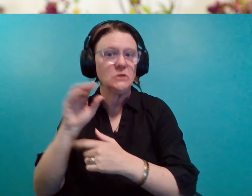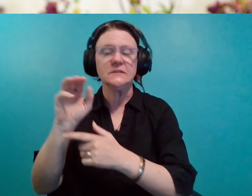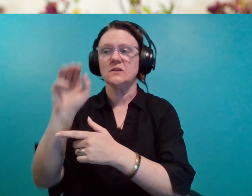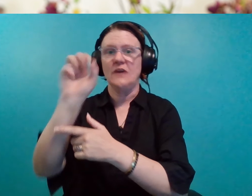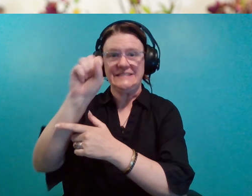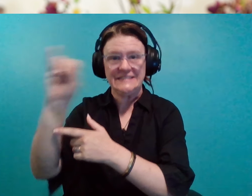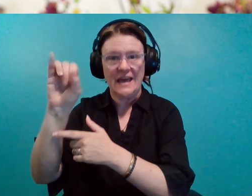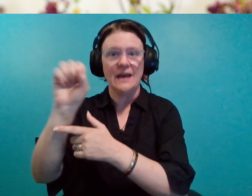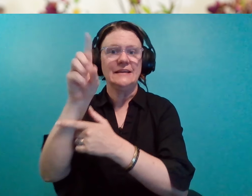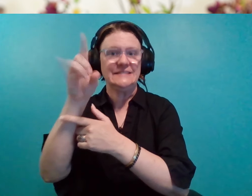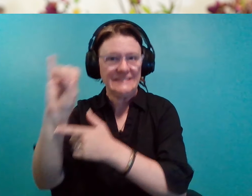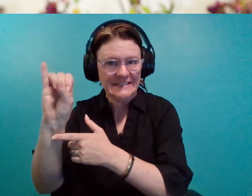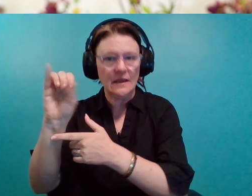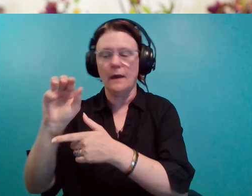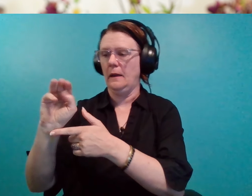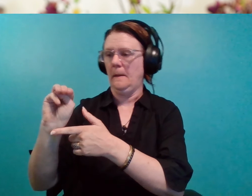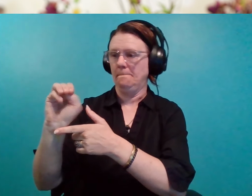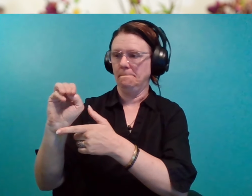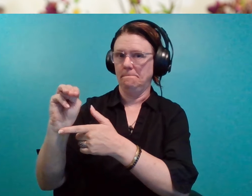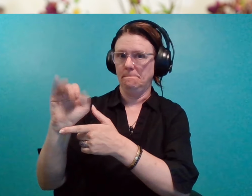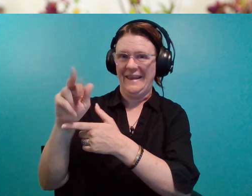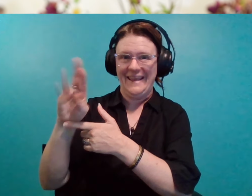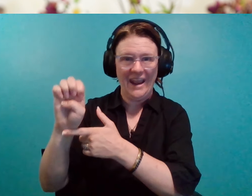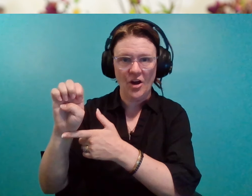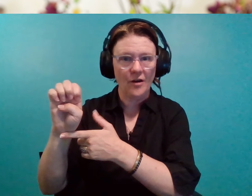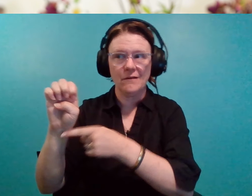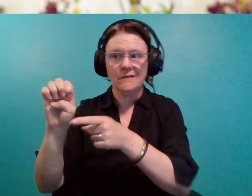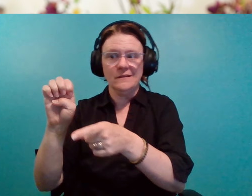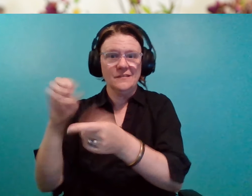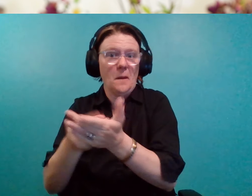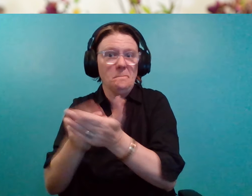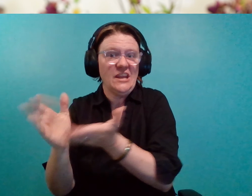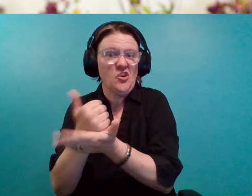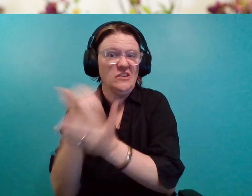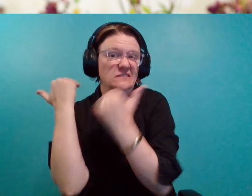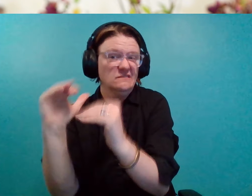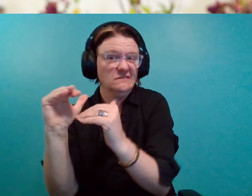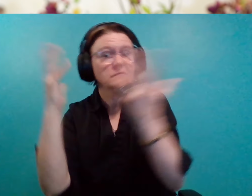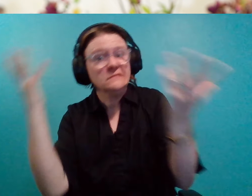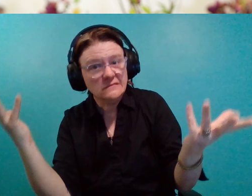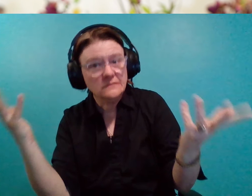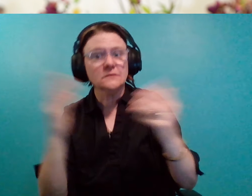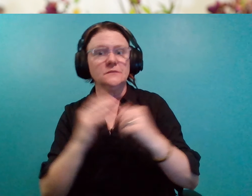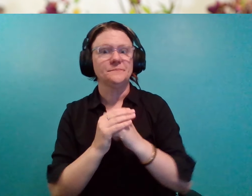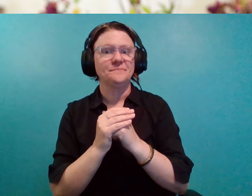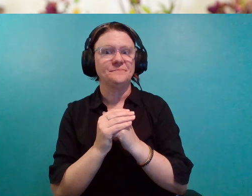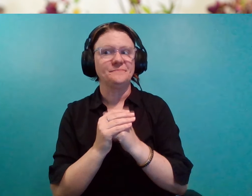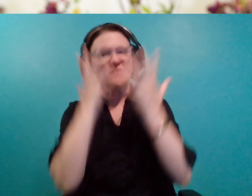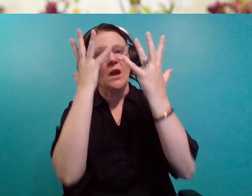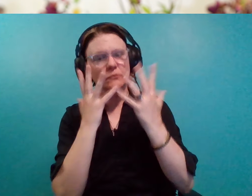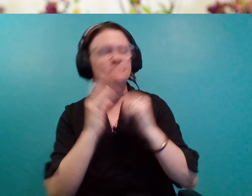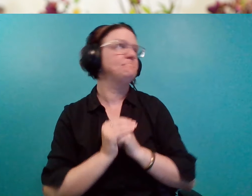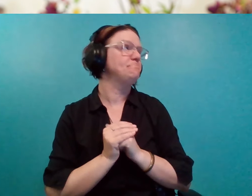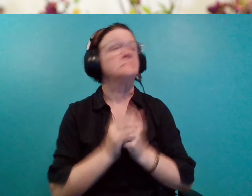Medicare and have restrictions on how much they can make and earn. And unfortunately, you know,